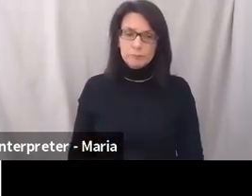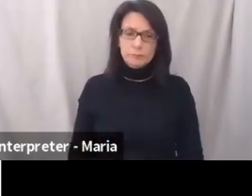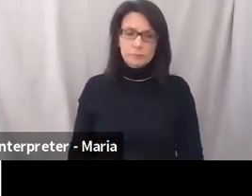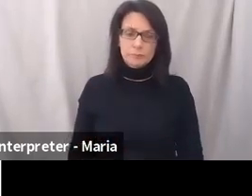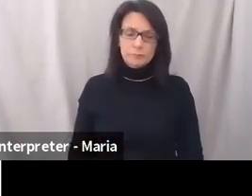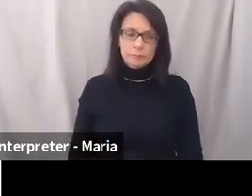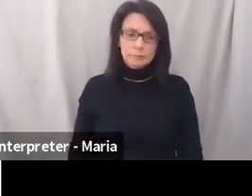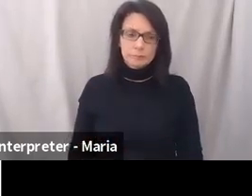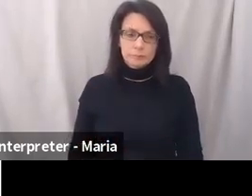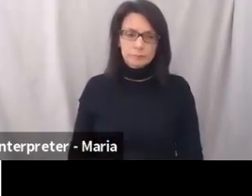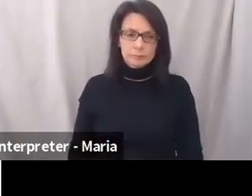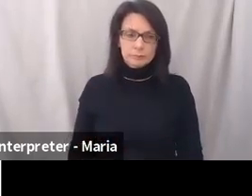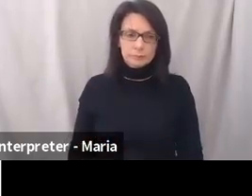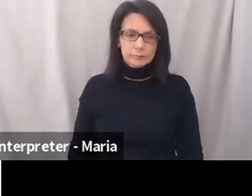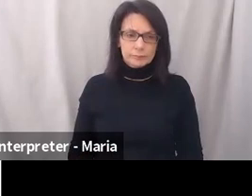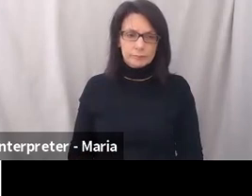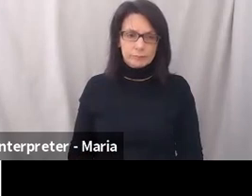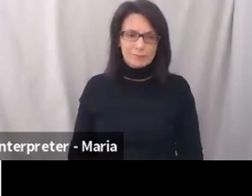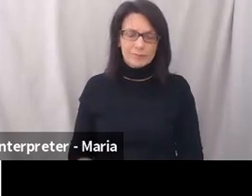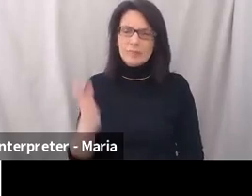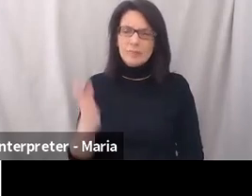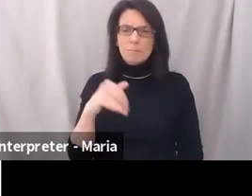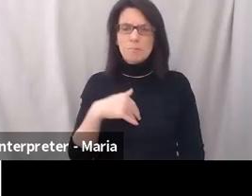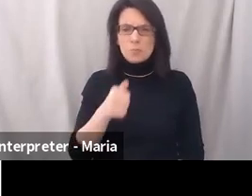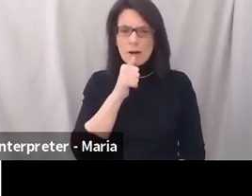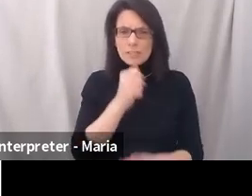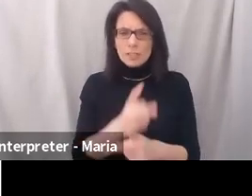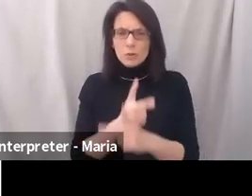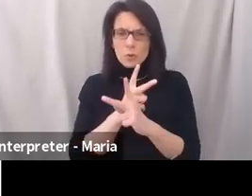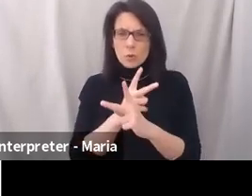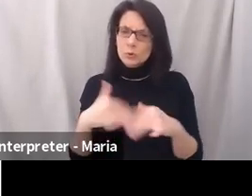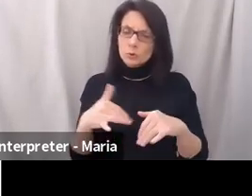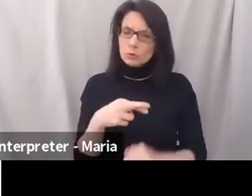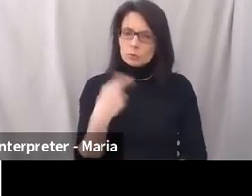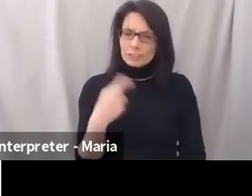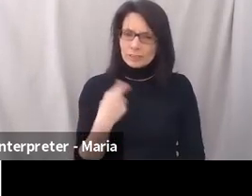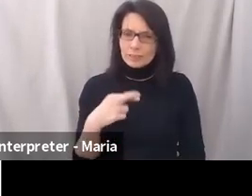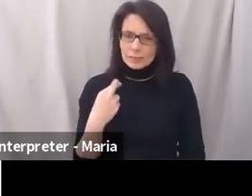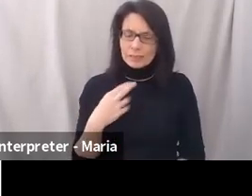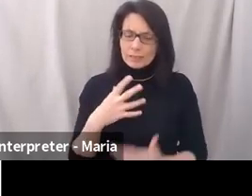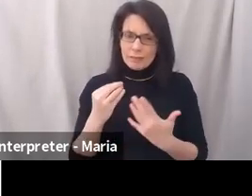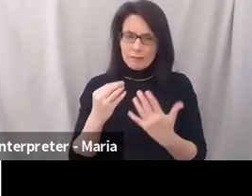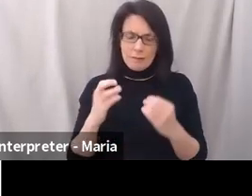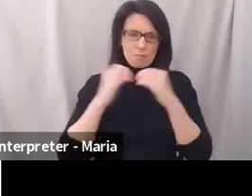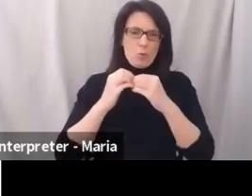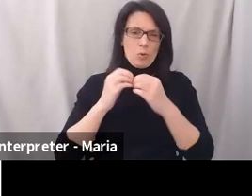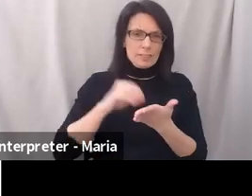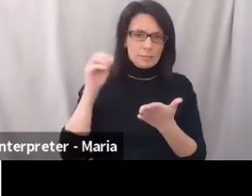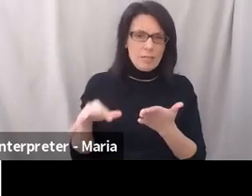student private loans are risky. They are usually more expensive than federal